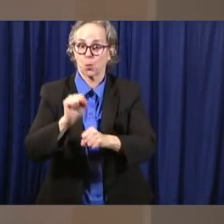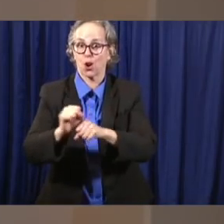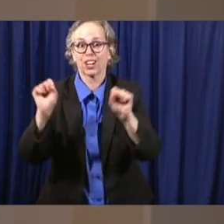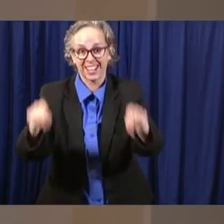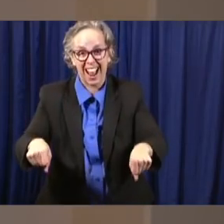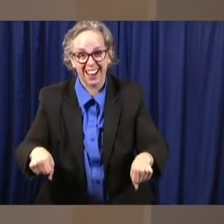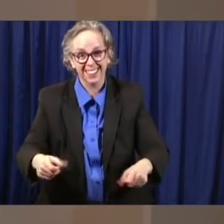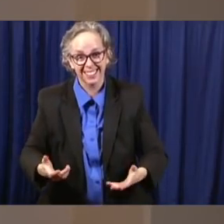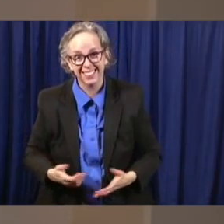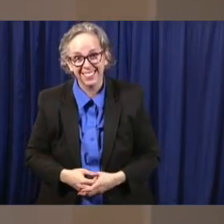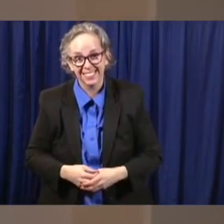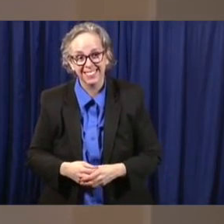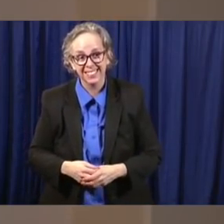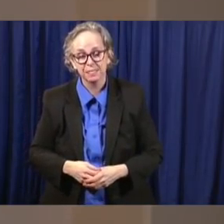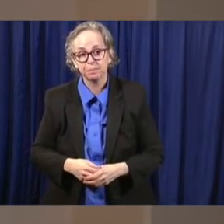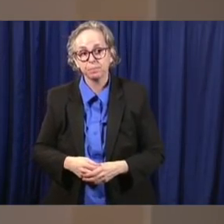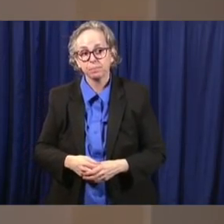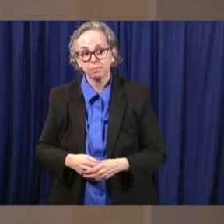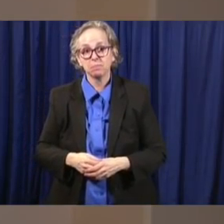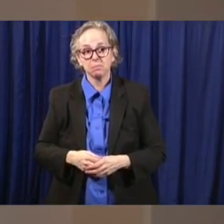had the